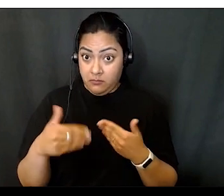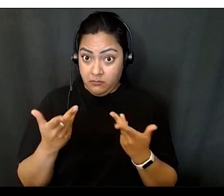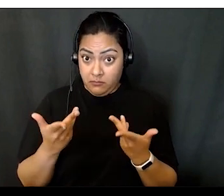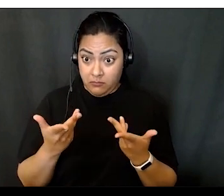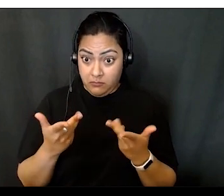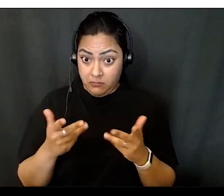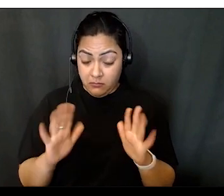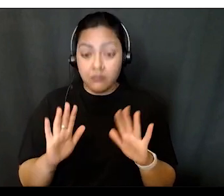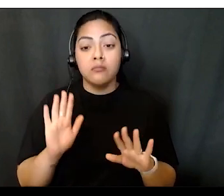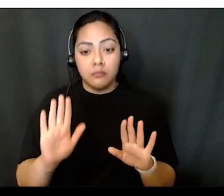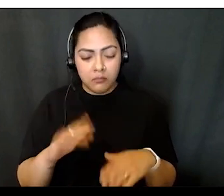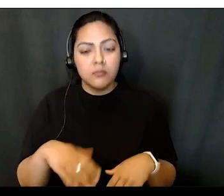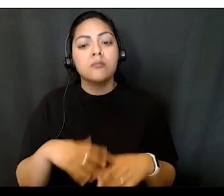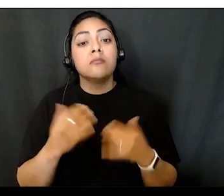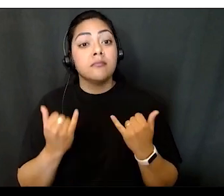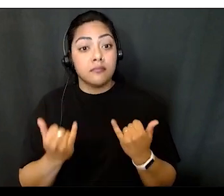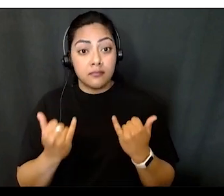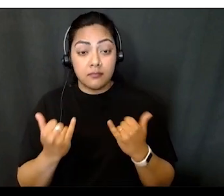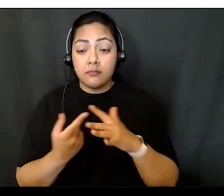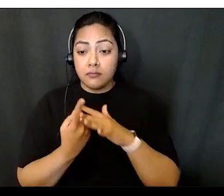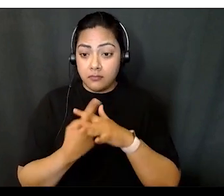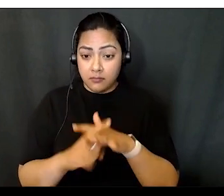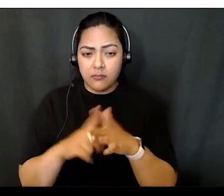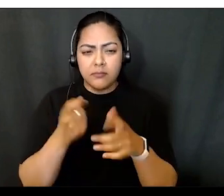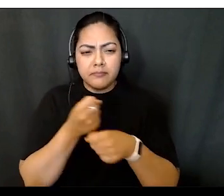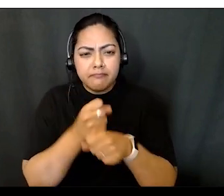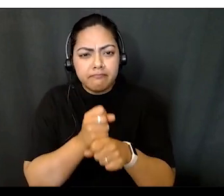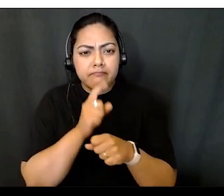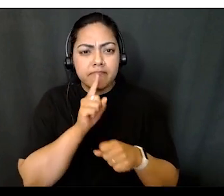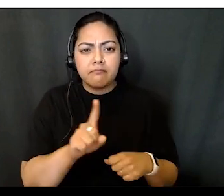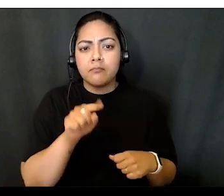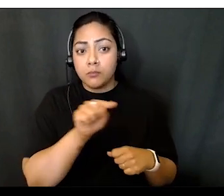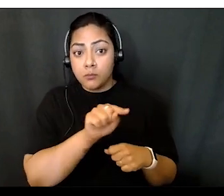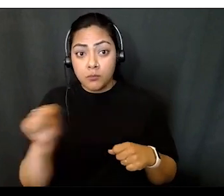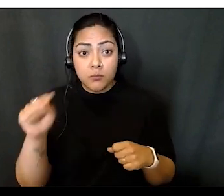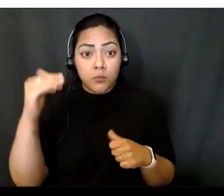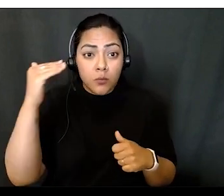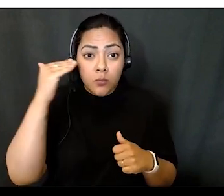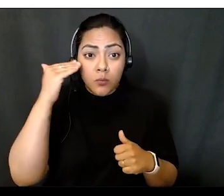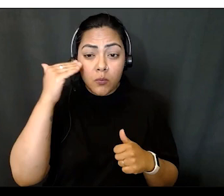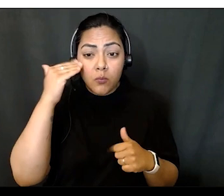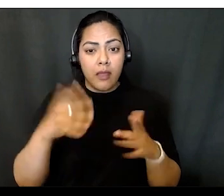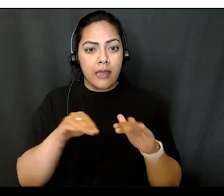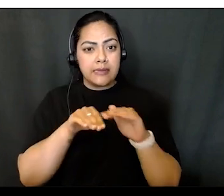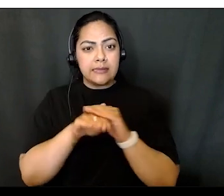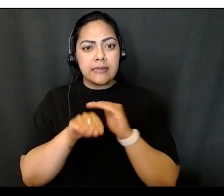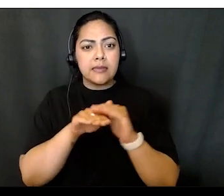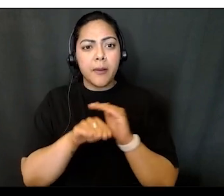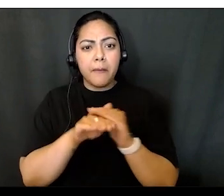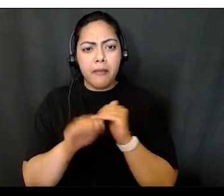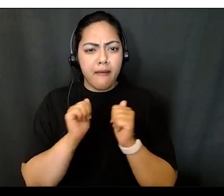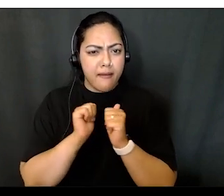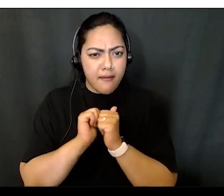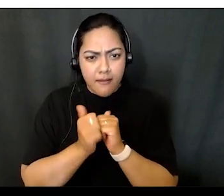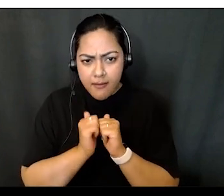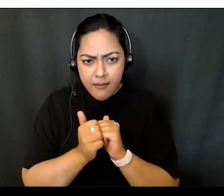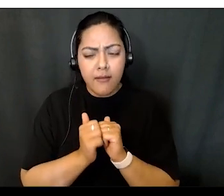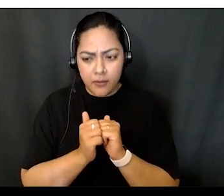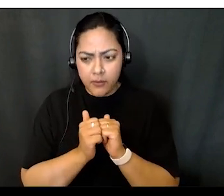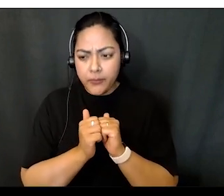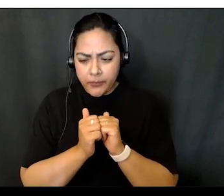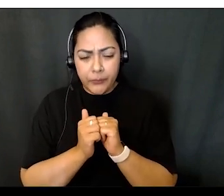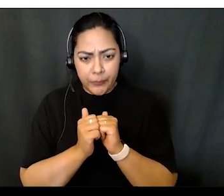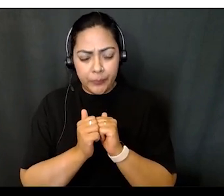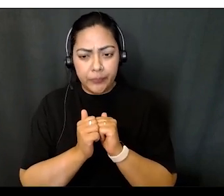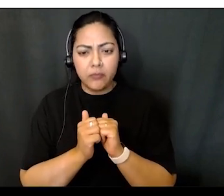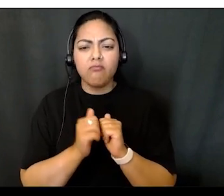next slide. As we get started today, we want to make sure that everyone is familiar with the accessibility features we have made available